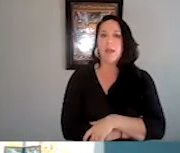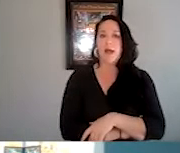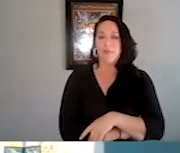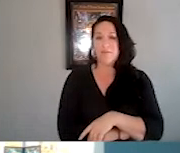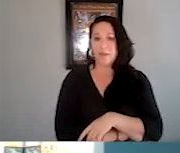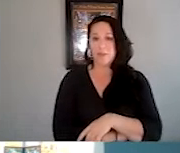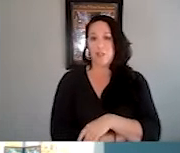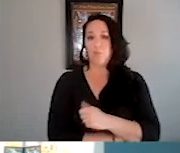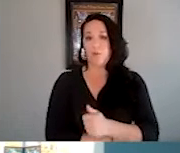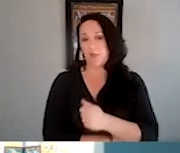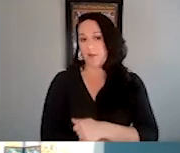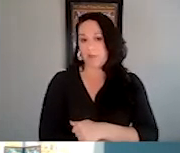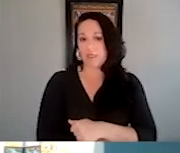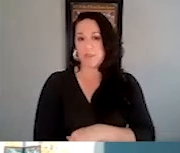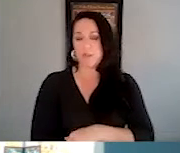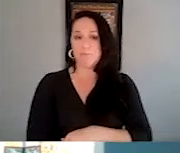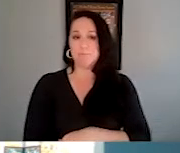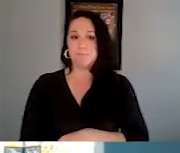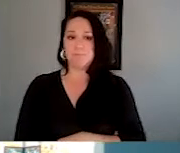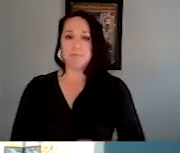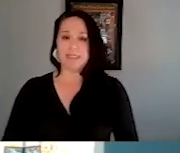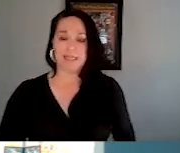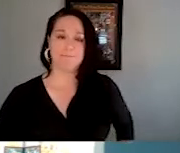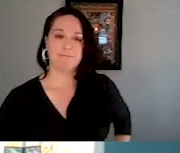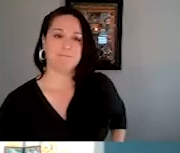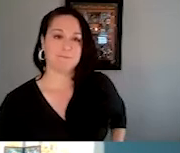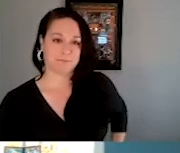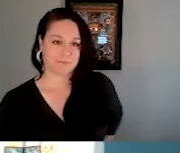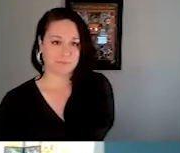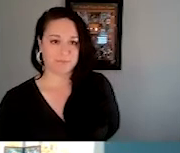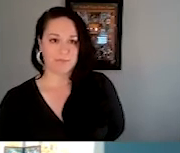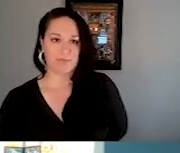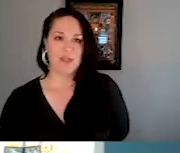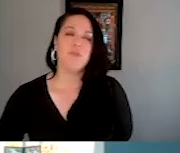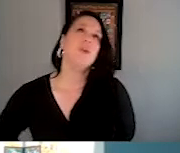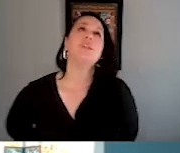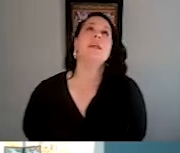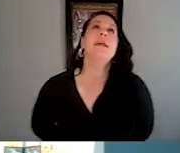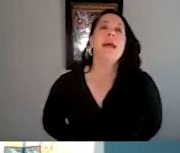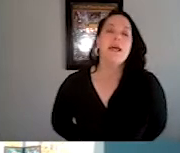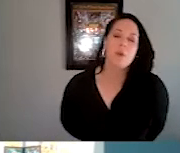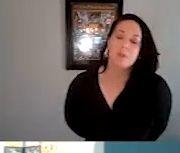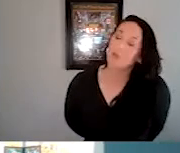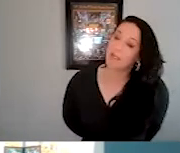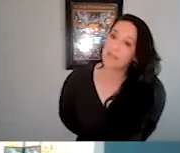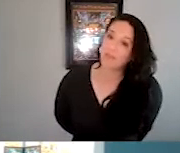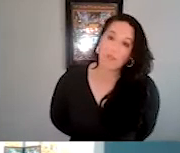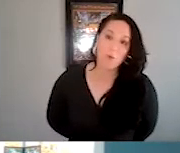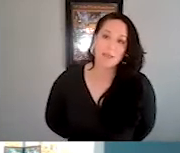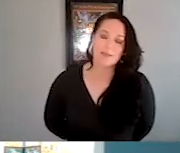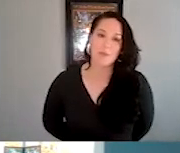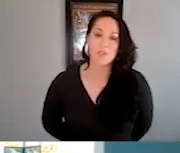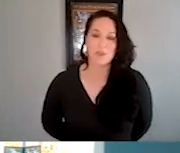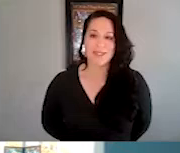partners and funders on what we're uncovering as we do it. Next slide. So first, how do we build trust?